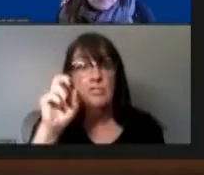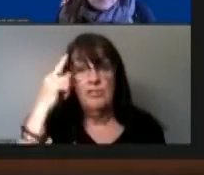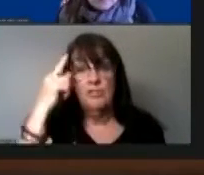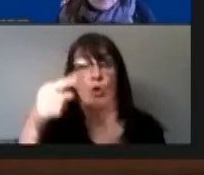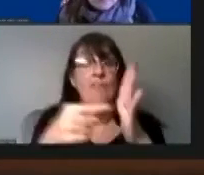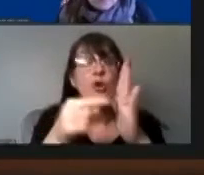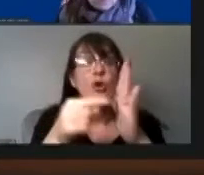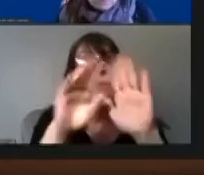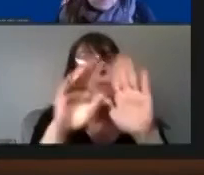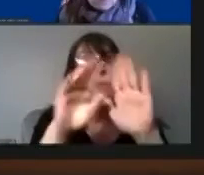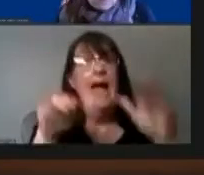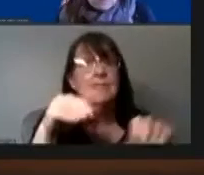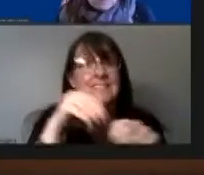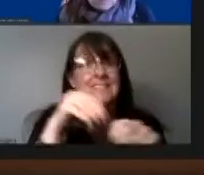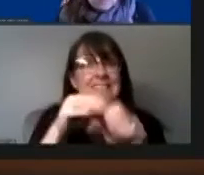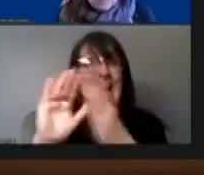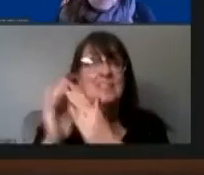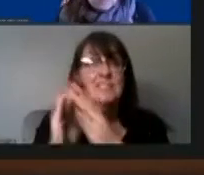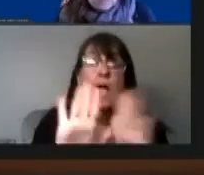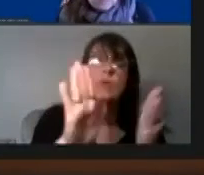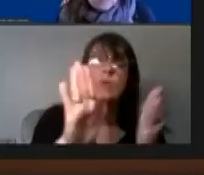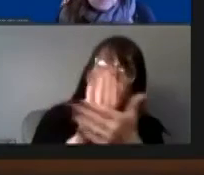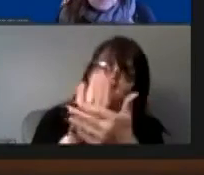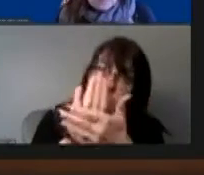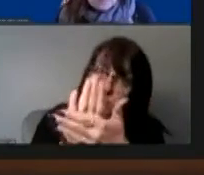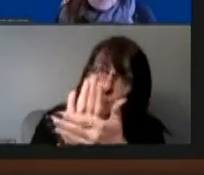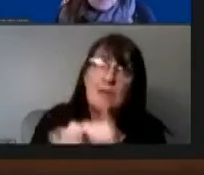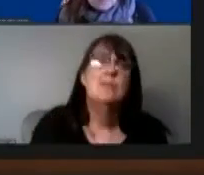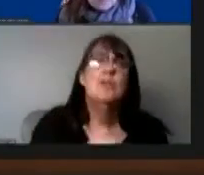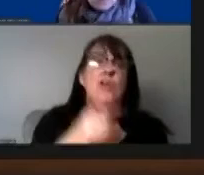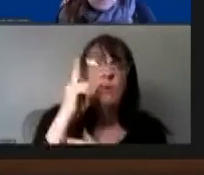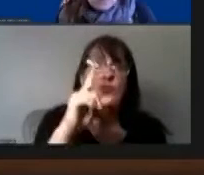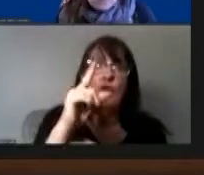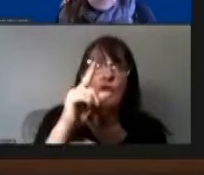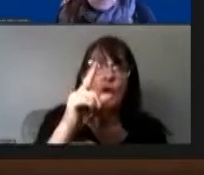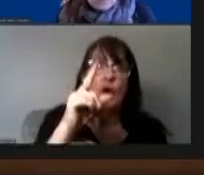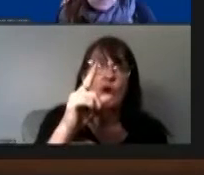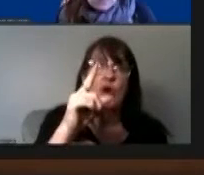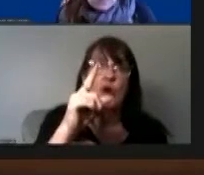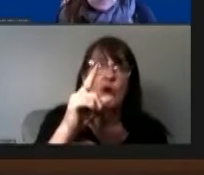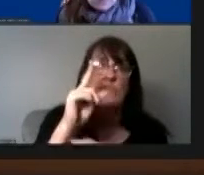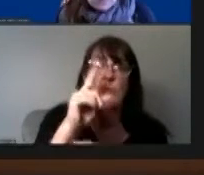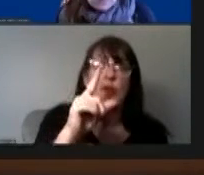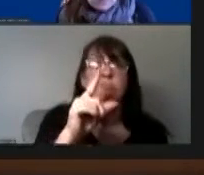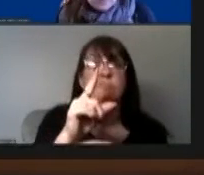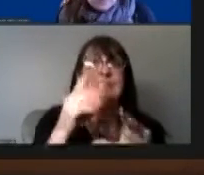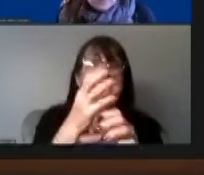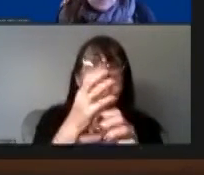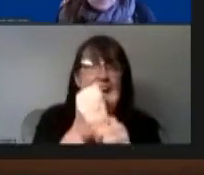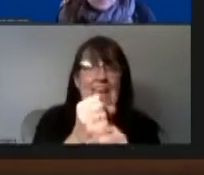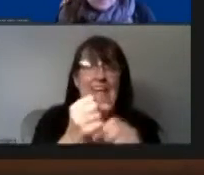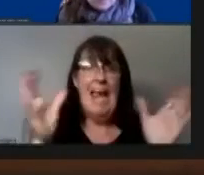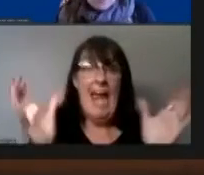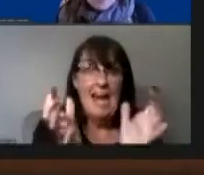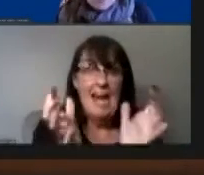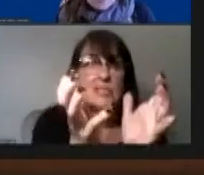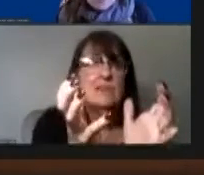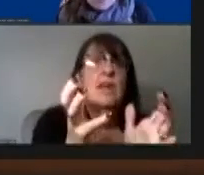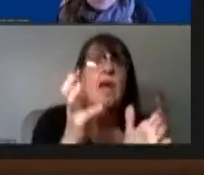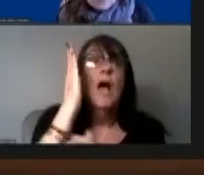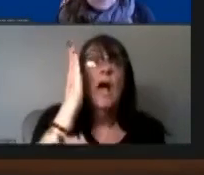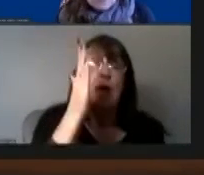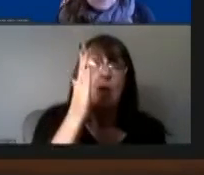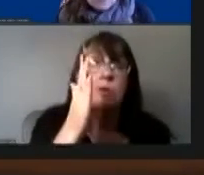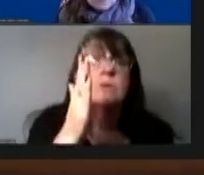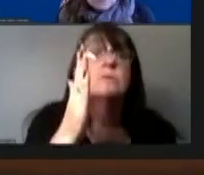our city. And I want to compliment them in putting their faith in action. I will be putting this